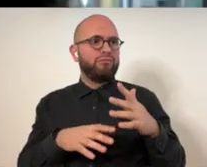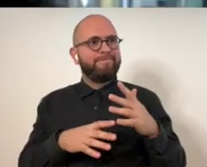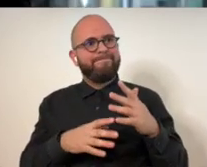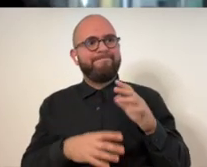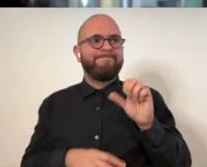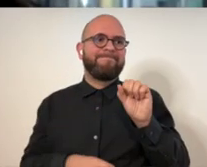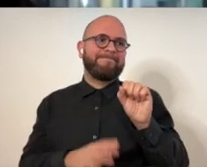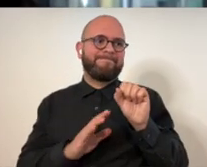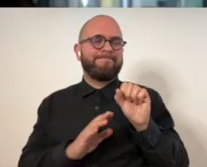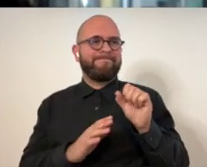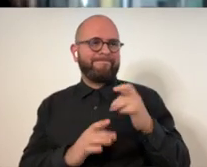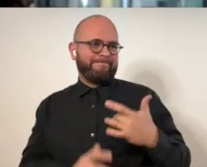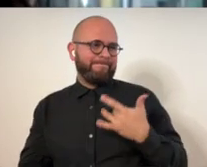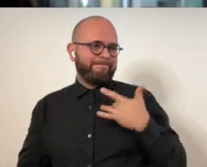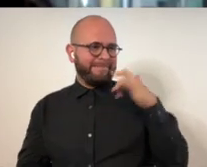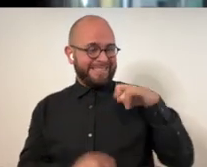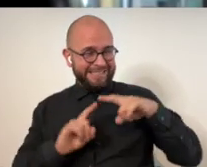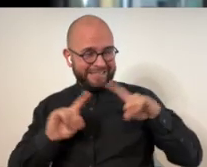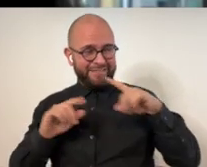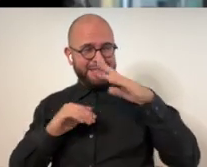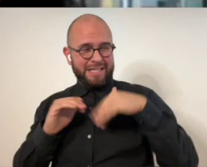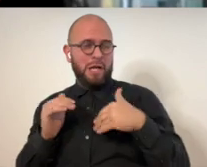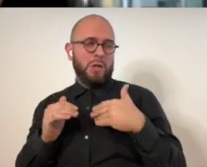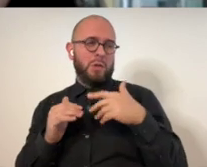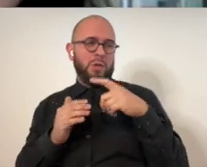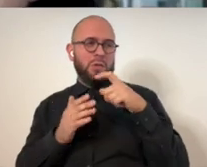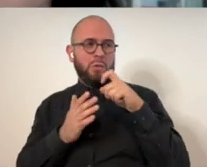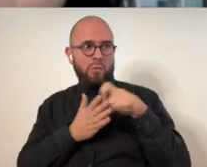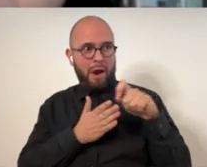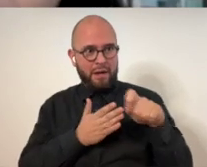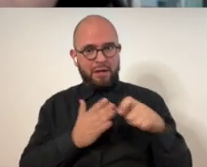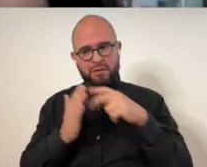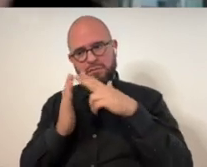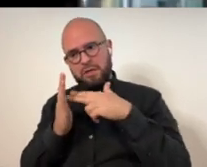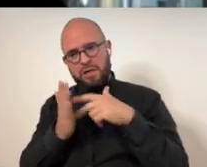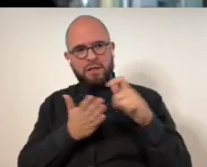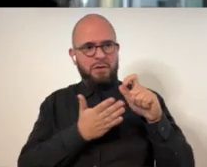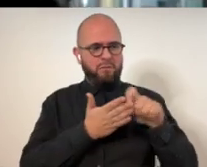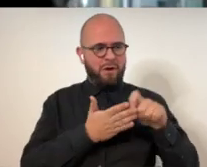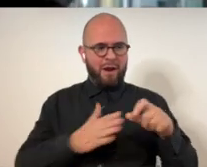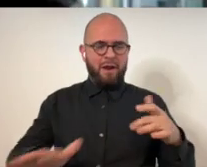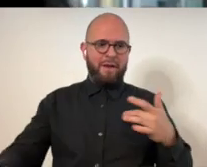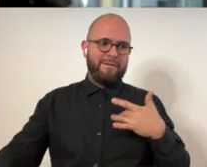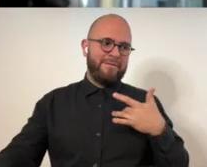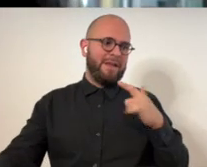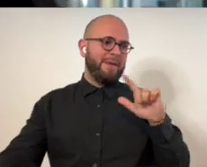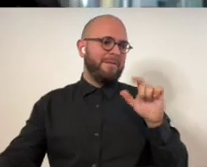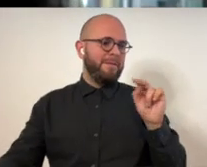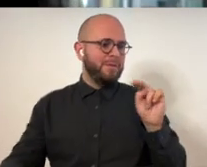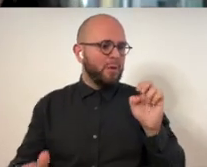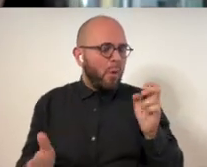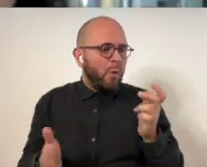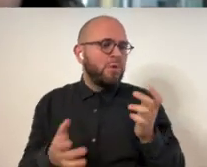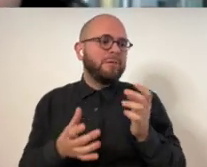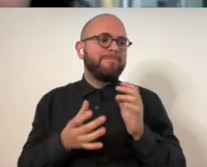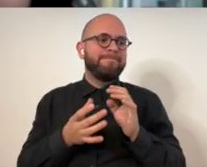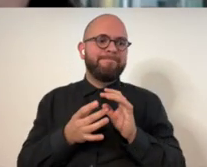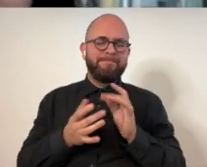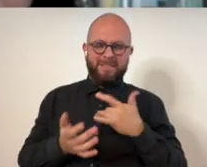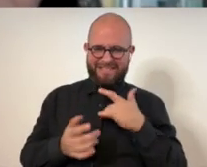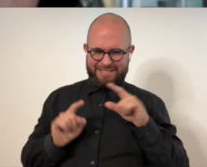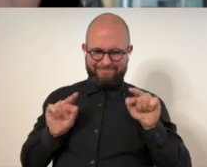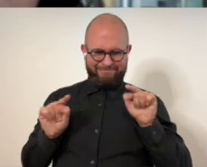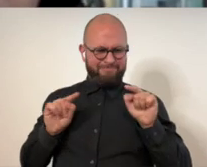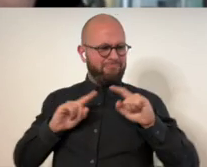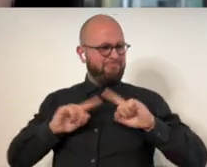Um, do you find that your flow state is different from painting versus writing? Cause I have found that my, my process is